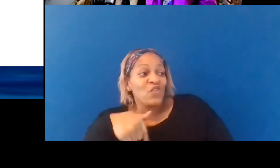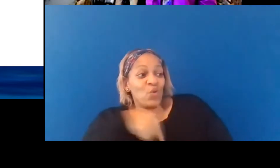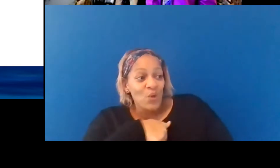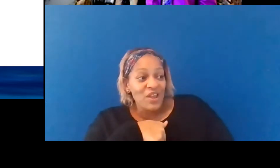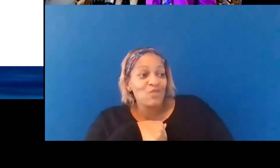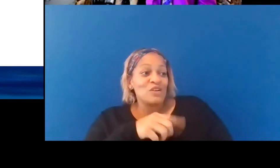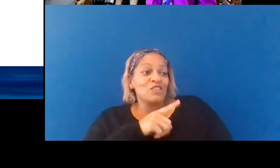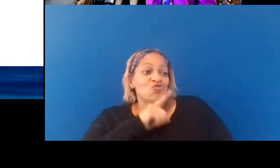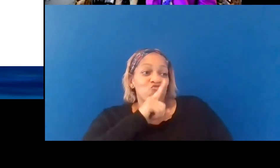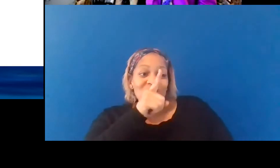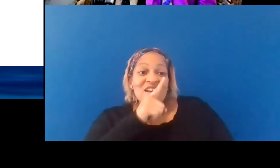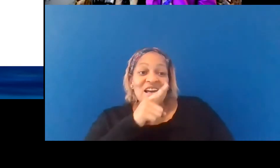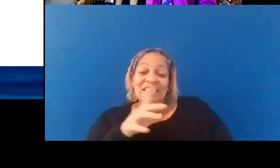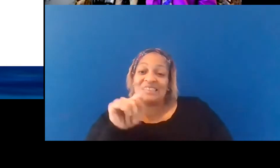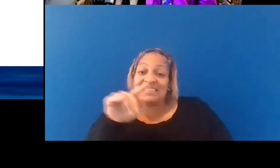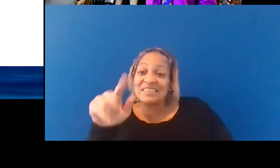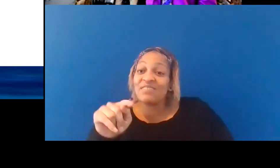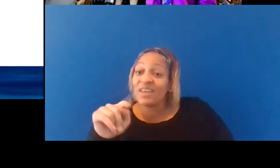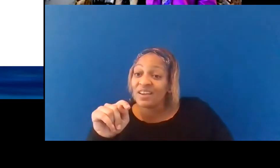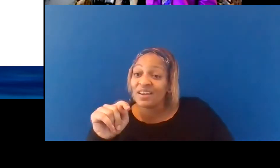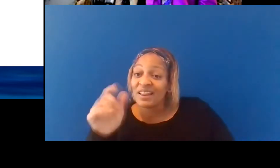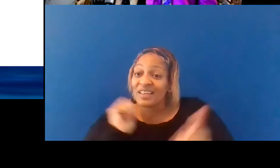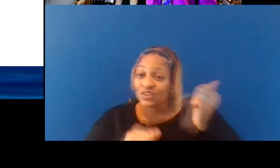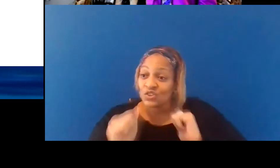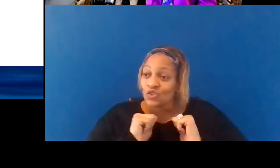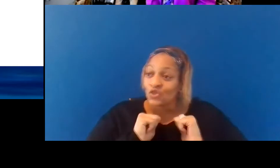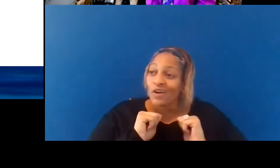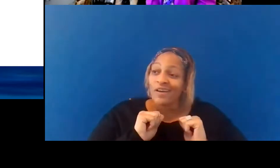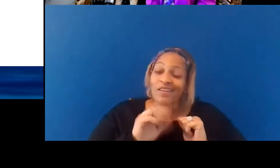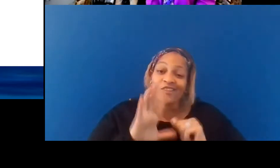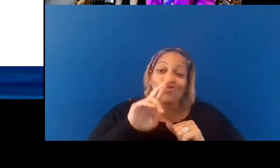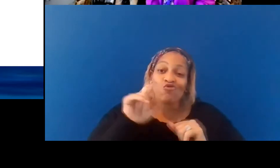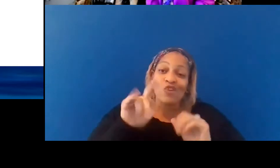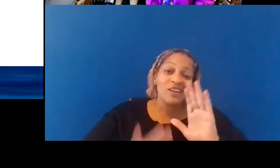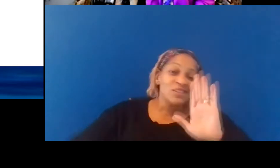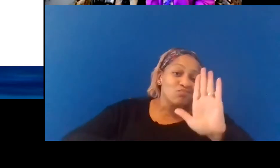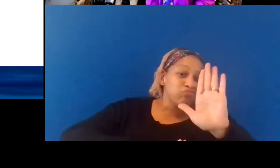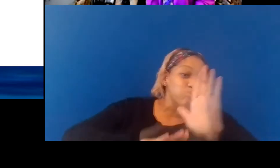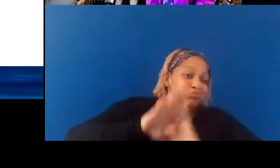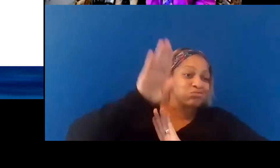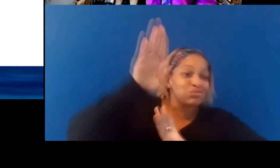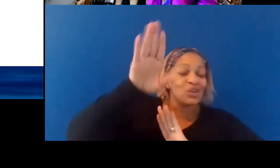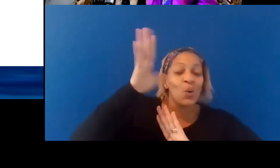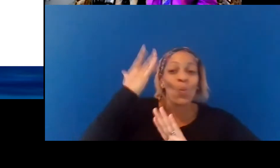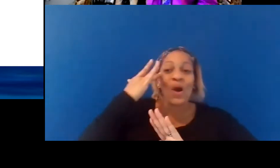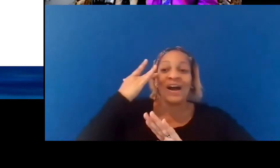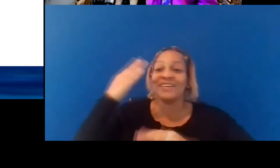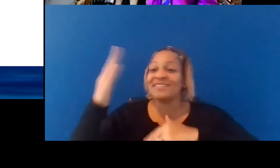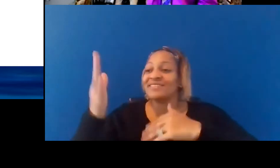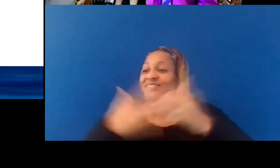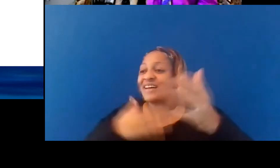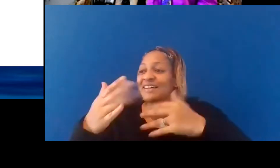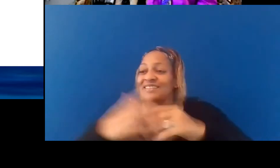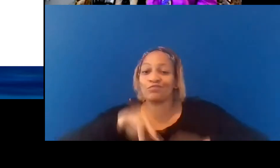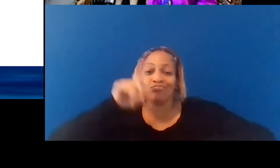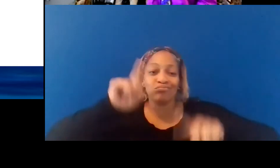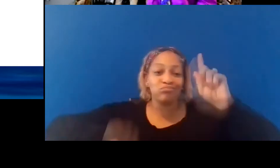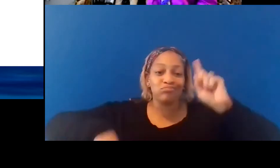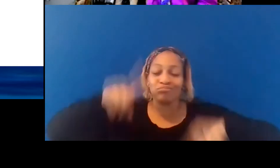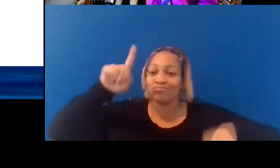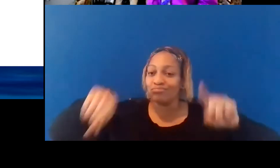show, ratings would be off the chart because on any given day, on any given moment, ain't no